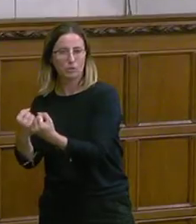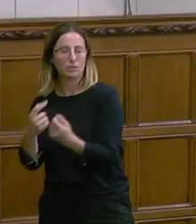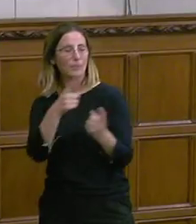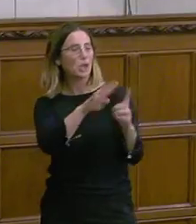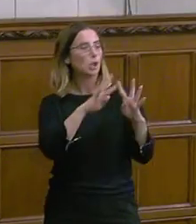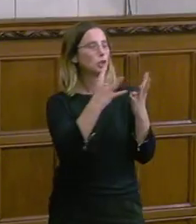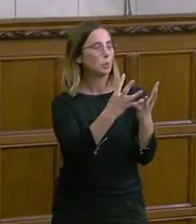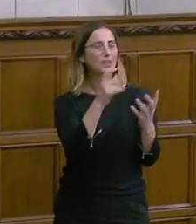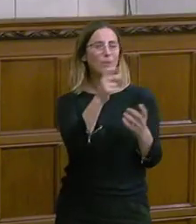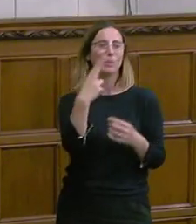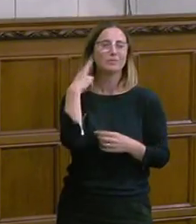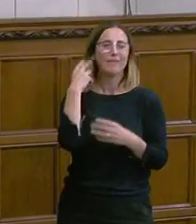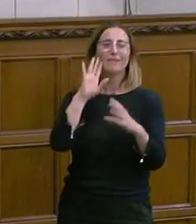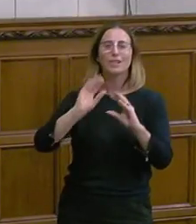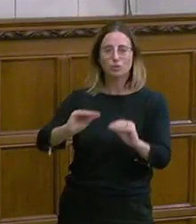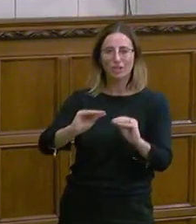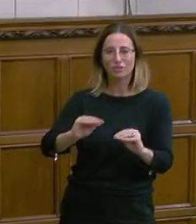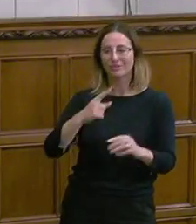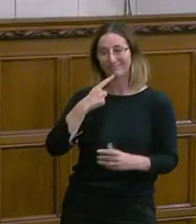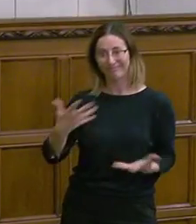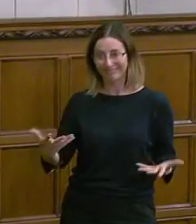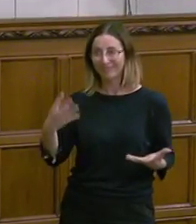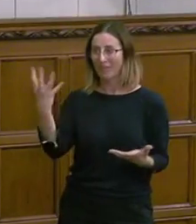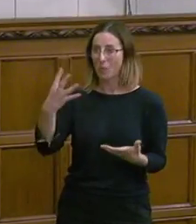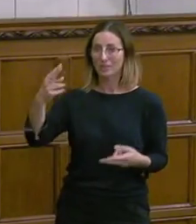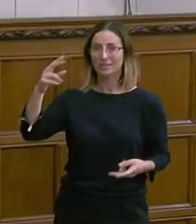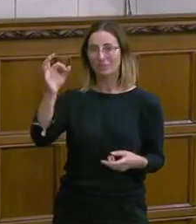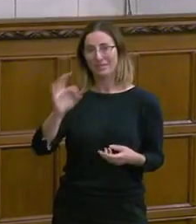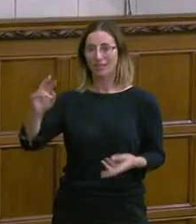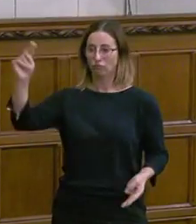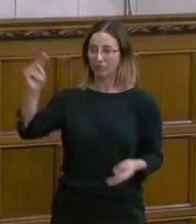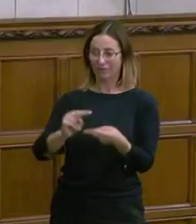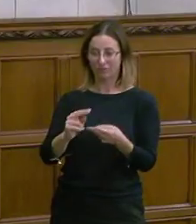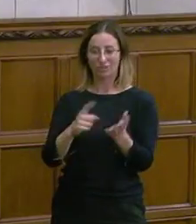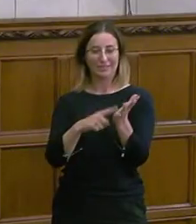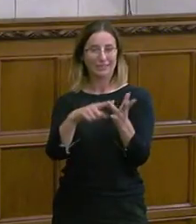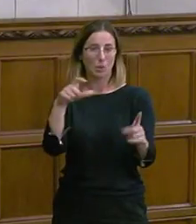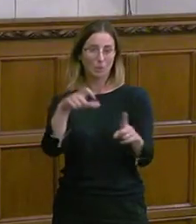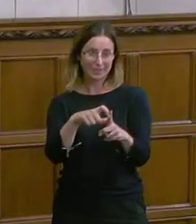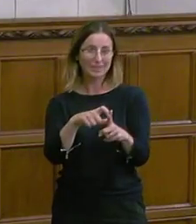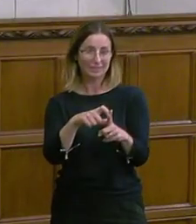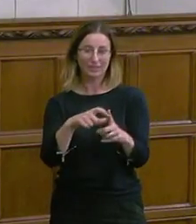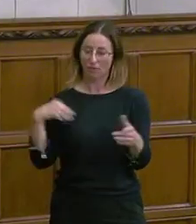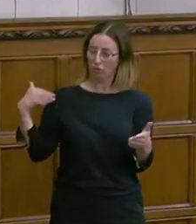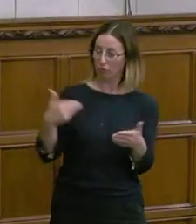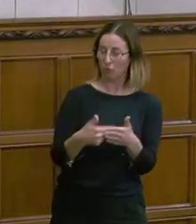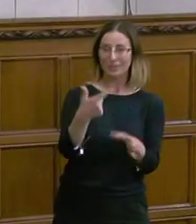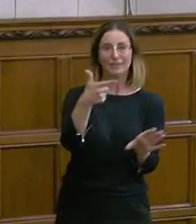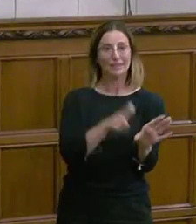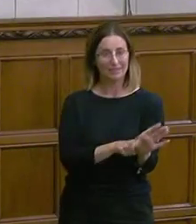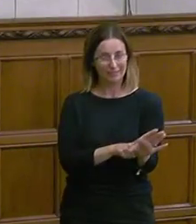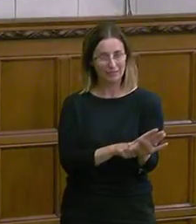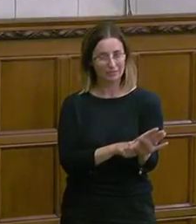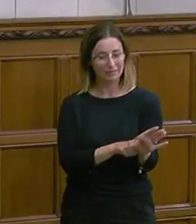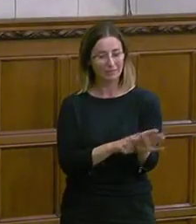in Deaf Education, that there has been a 14% reduction in the number of teachers for deaf children over the past 7 years. It